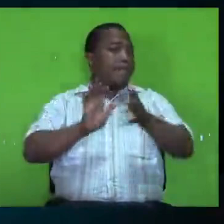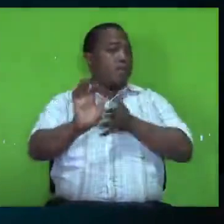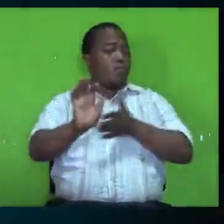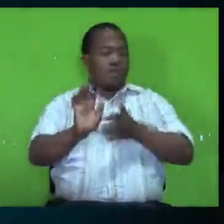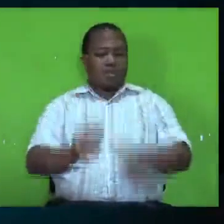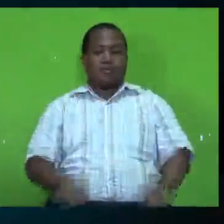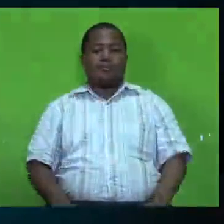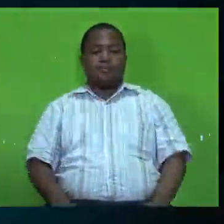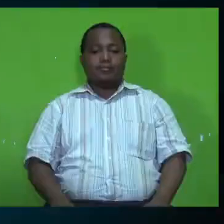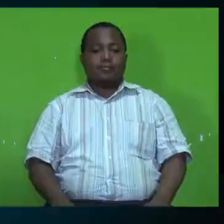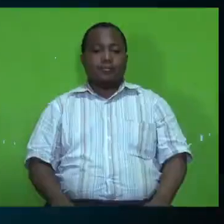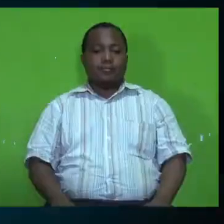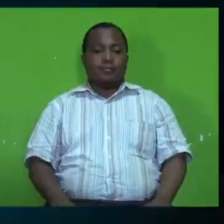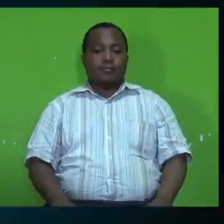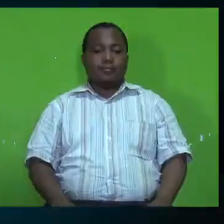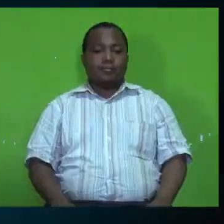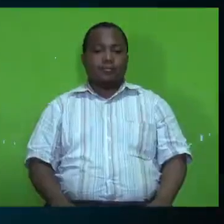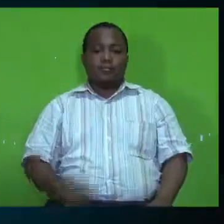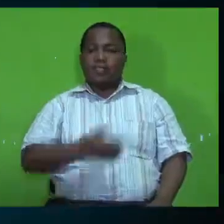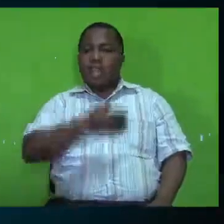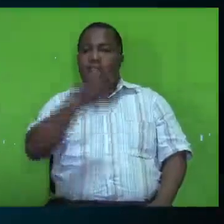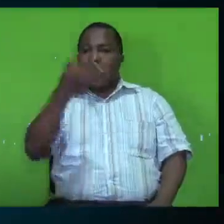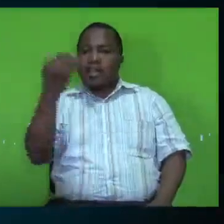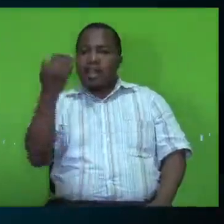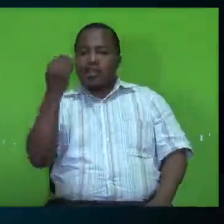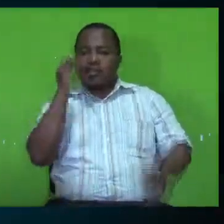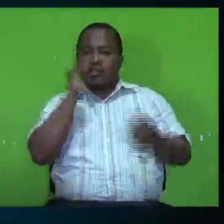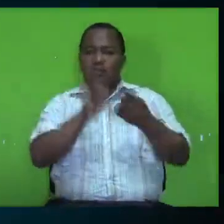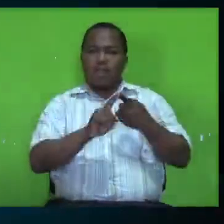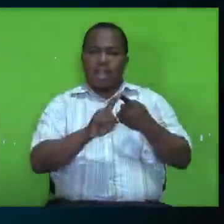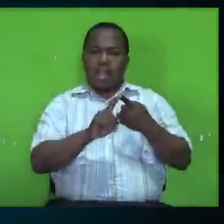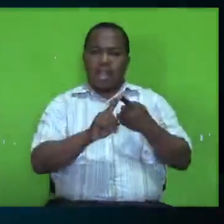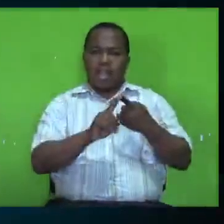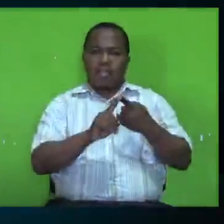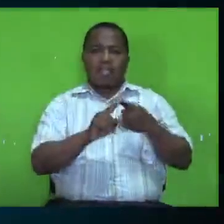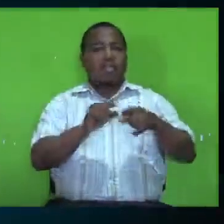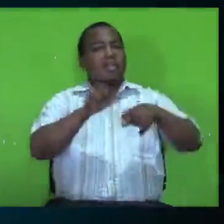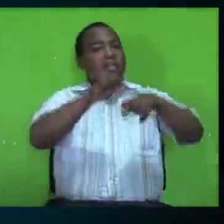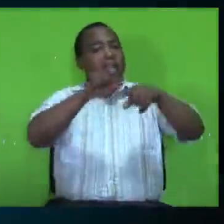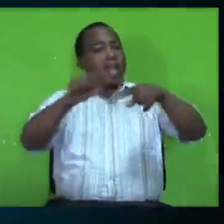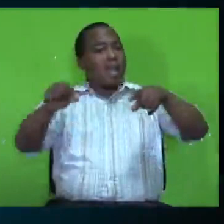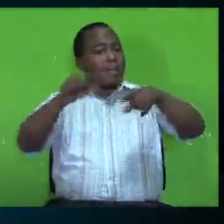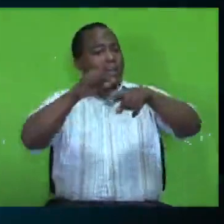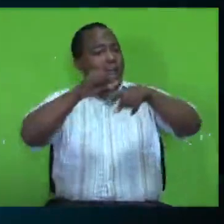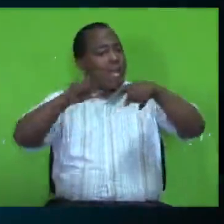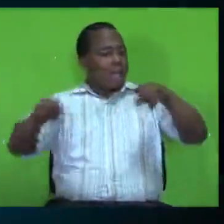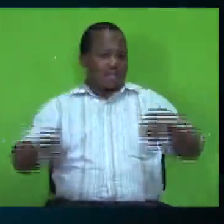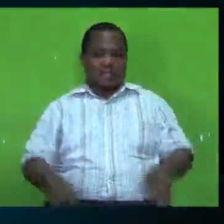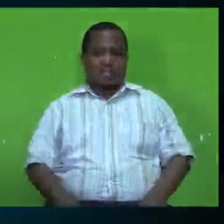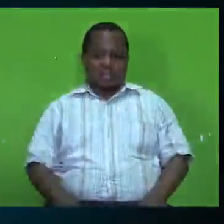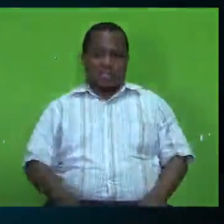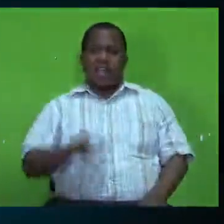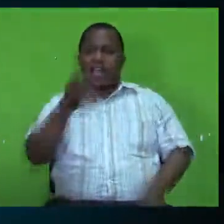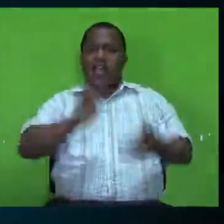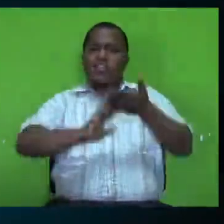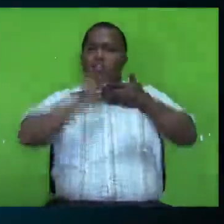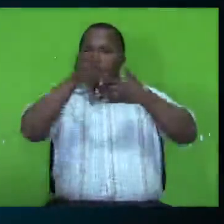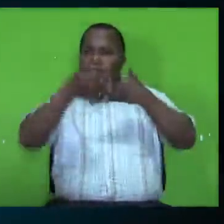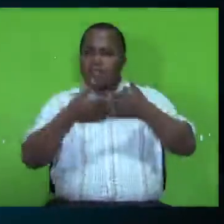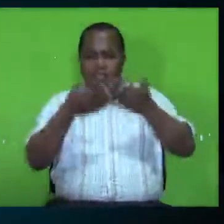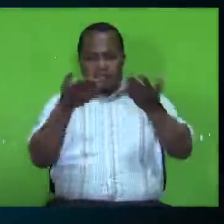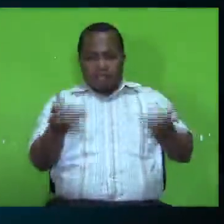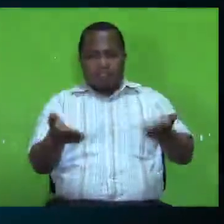transpiration pole. Good. Another one is capillarity. Can you repeat the word,